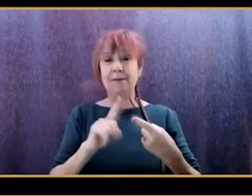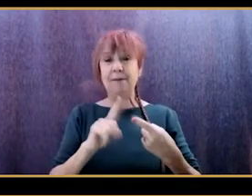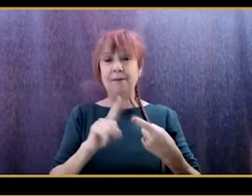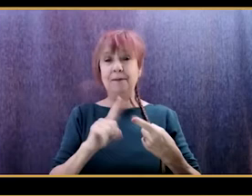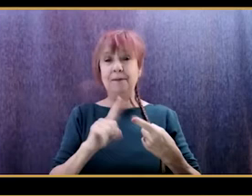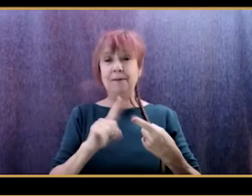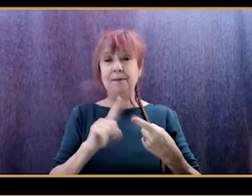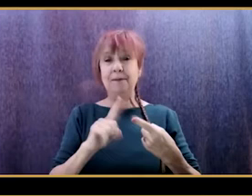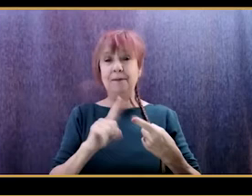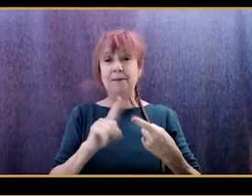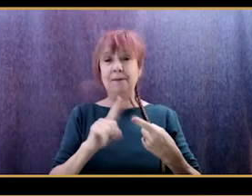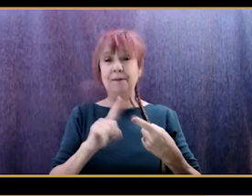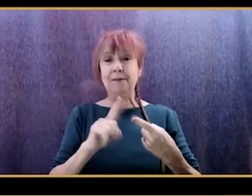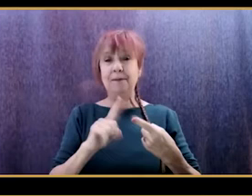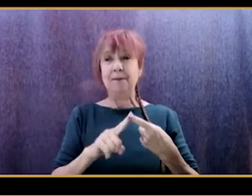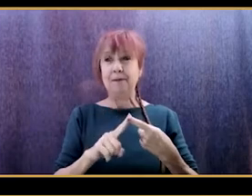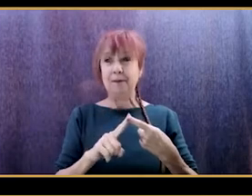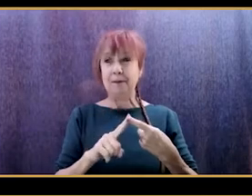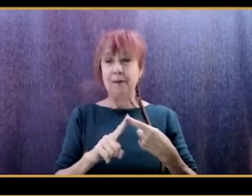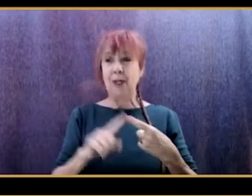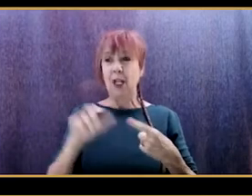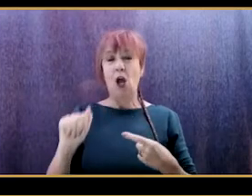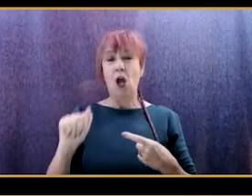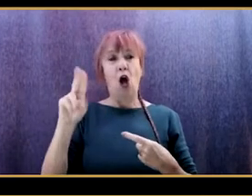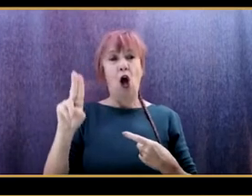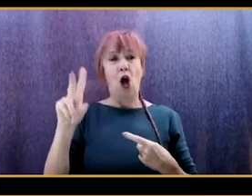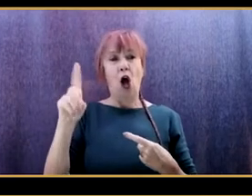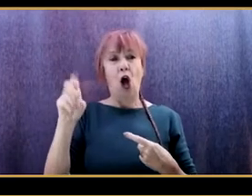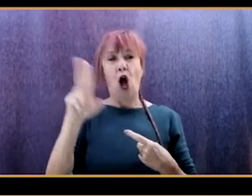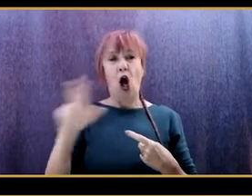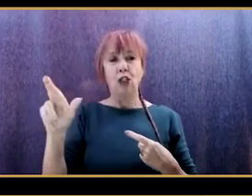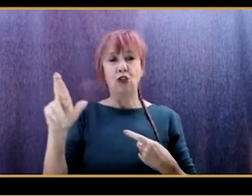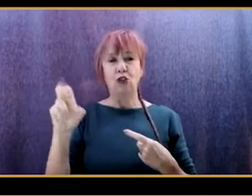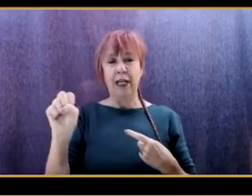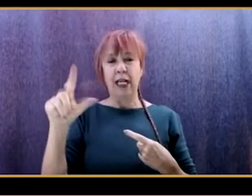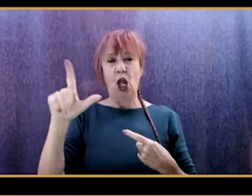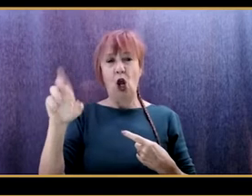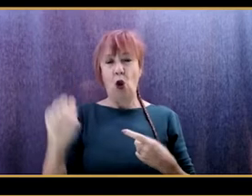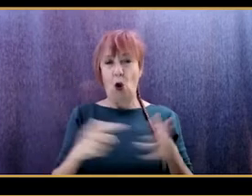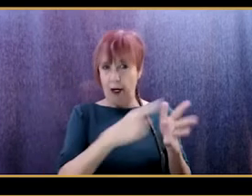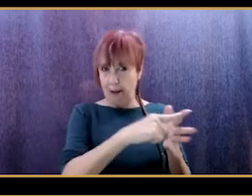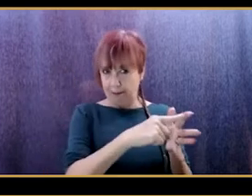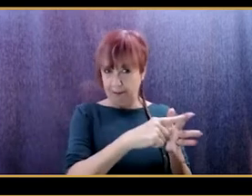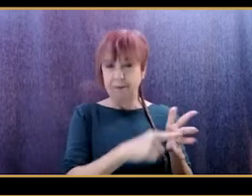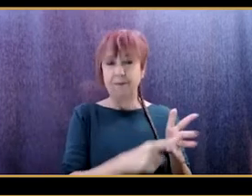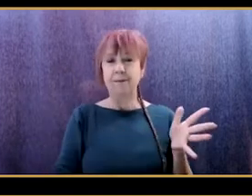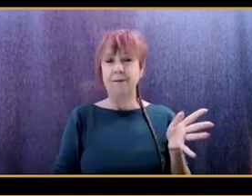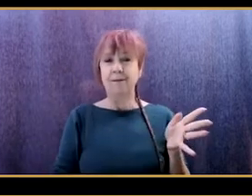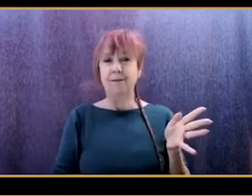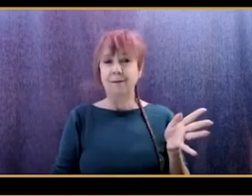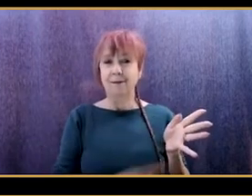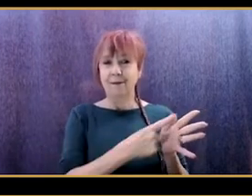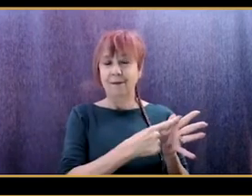at a microphone against a bright green background. Audrey Lorde, Dream of Europe, Selected Seminars and Interviews